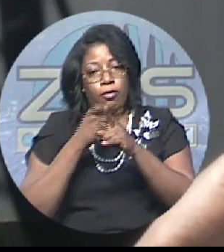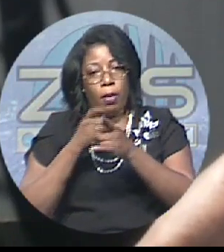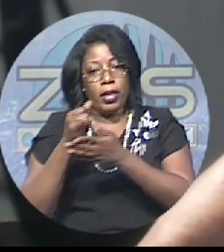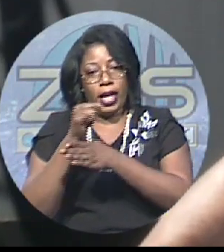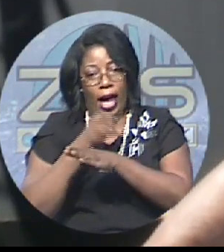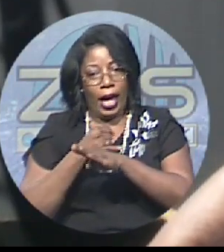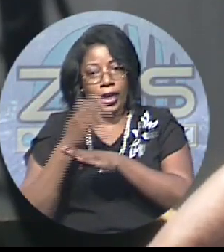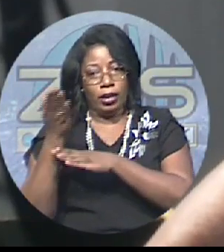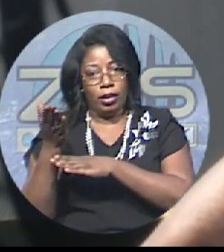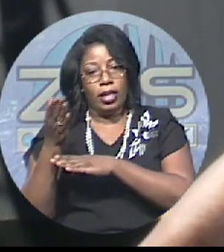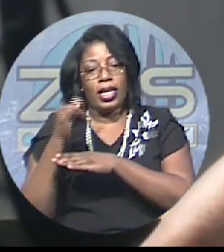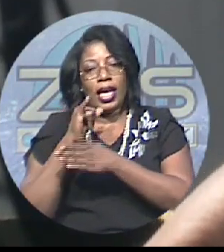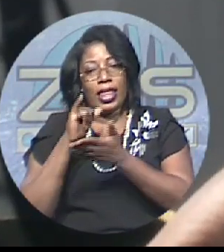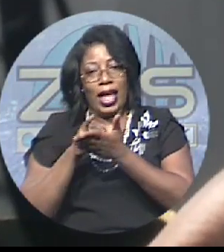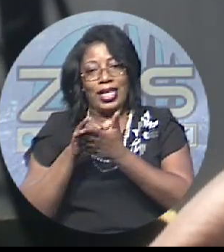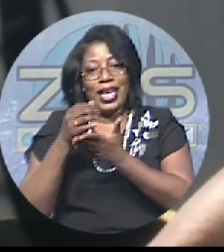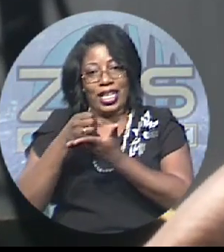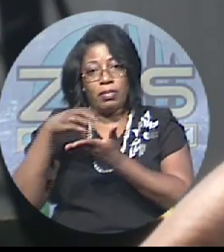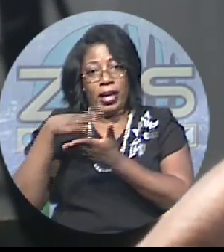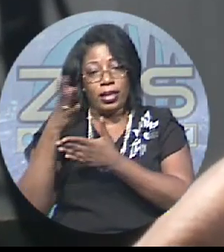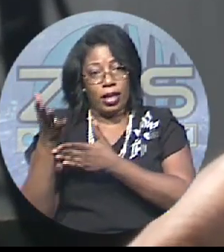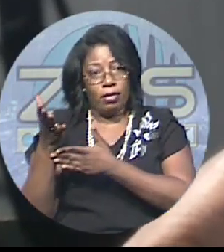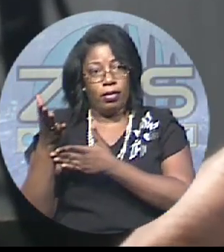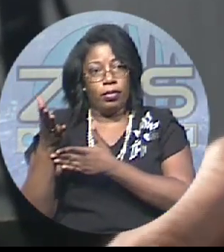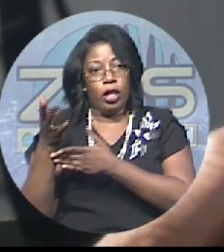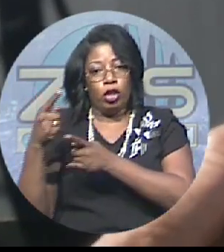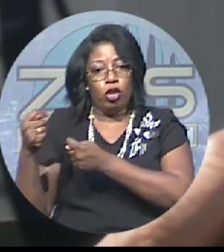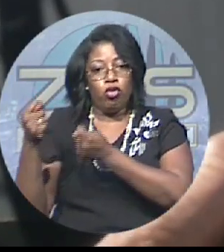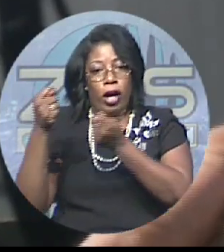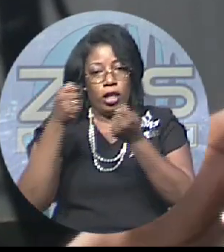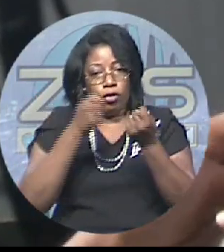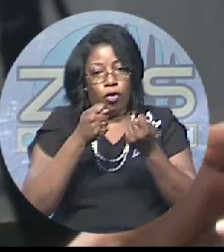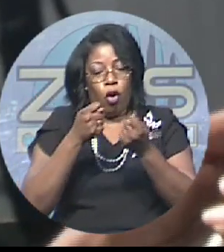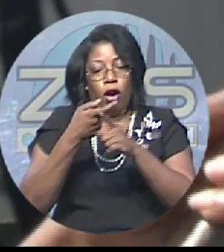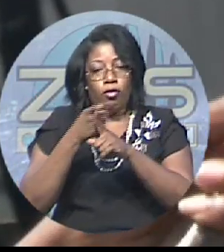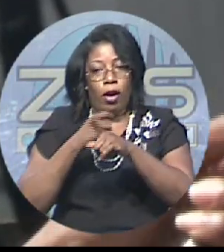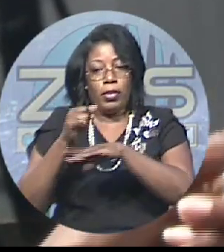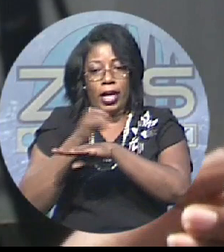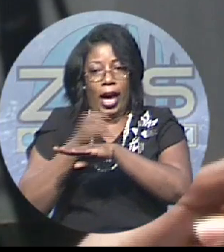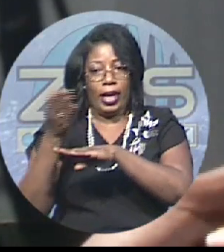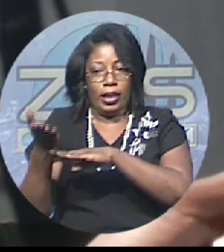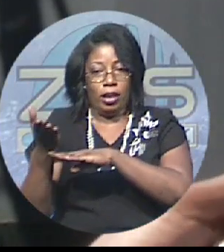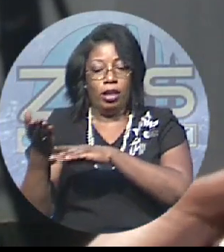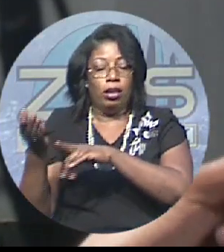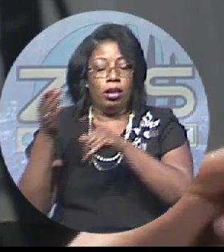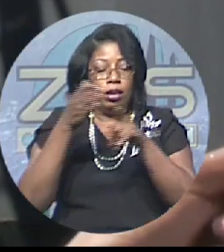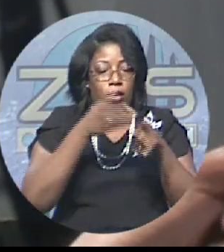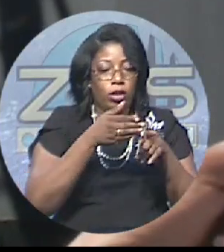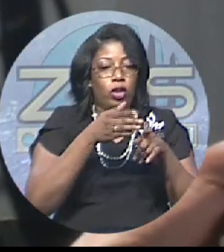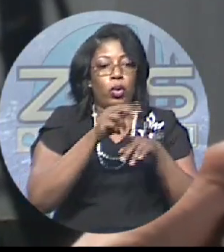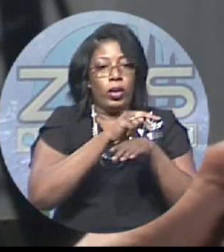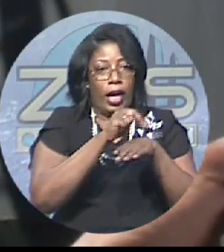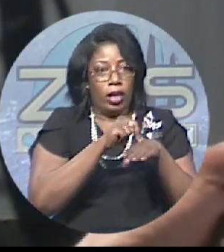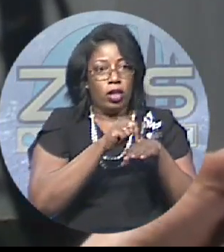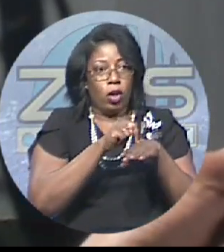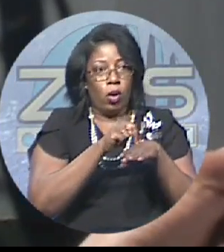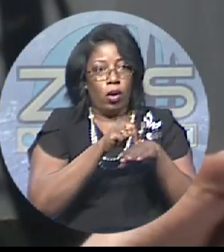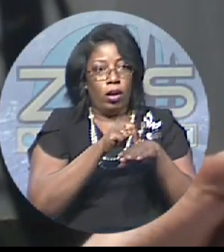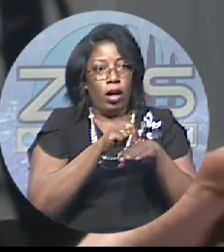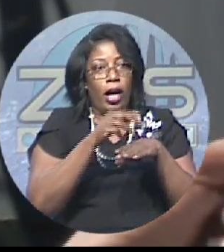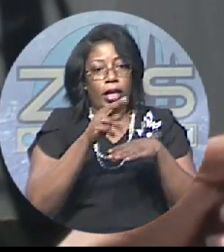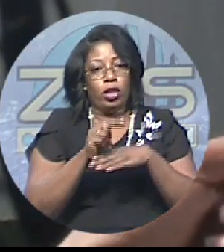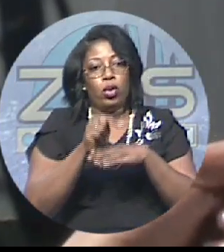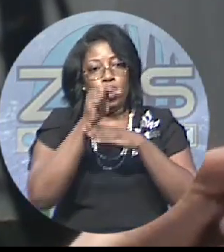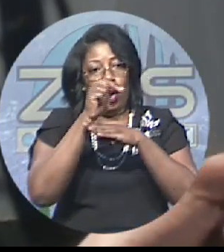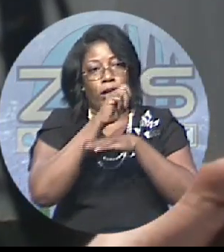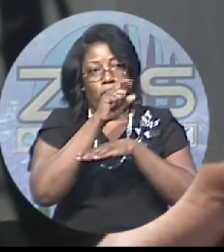committees found out that it's kind of expensive to you have to transport the boat from the island to New Providence and then to North Eleuthera.